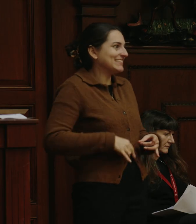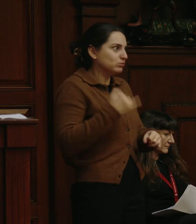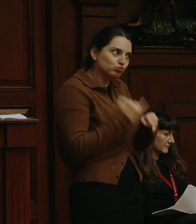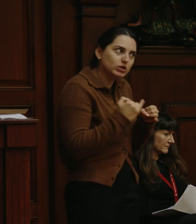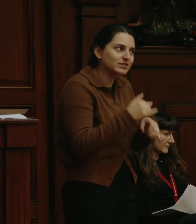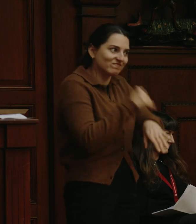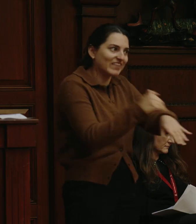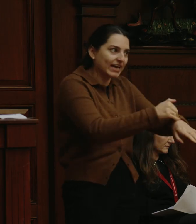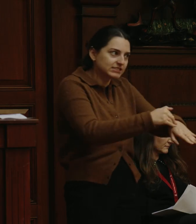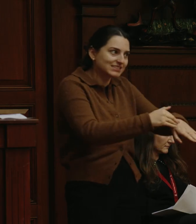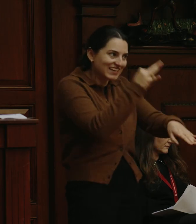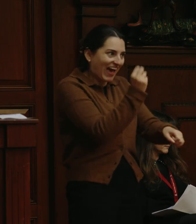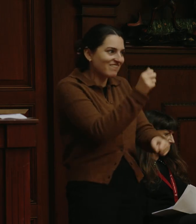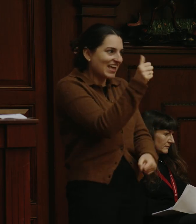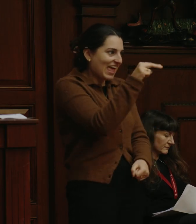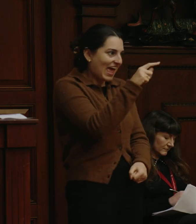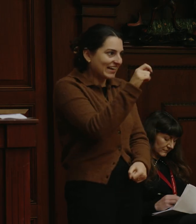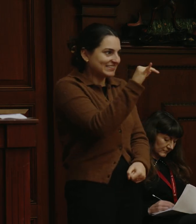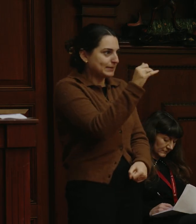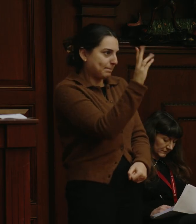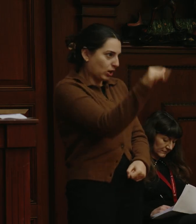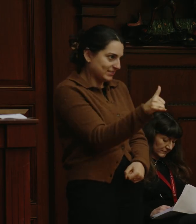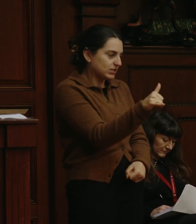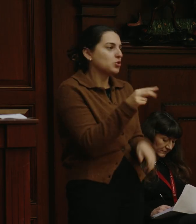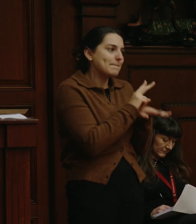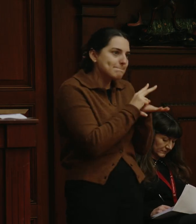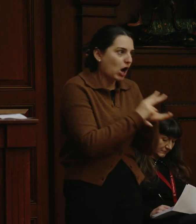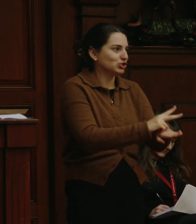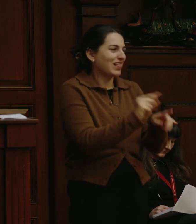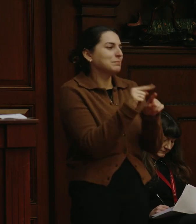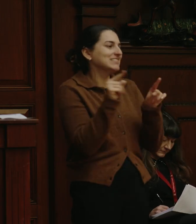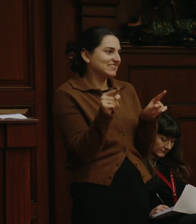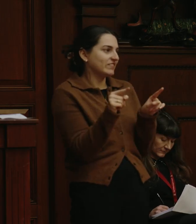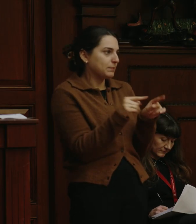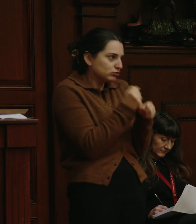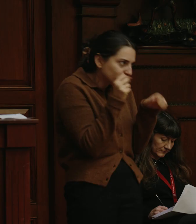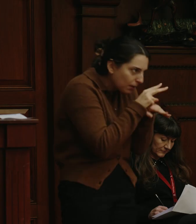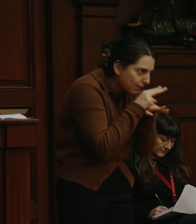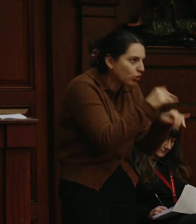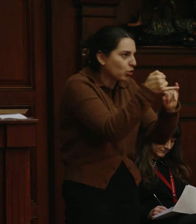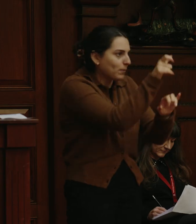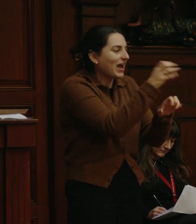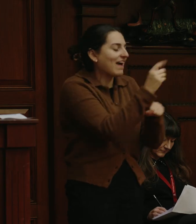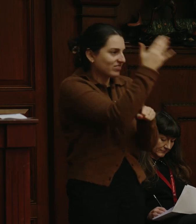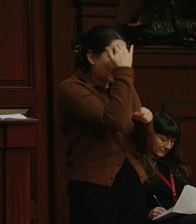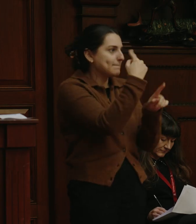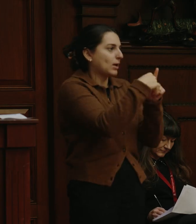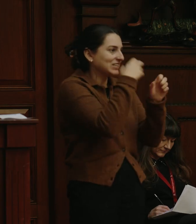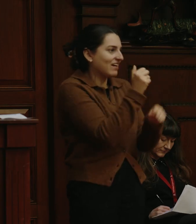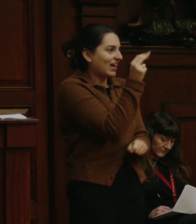about. So I suppose we would be monitoring in a slightly different, more intensive way in patients that are